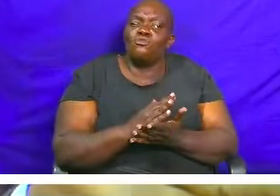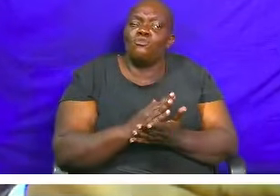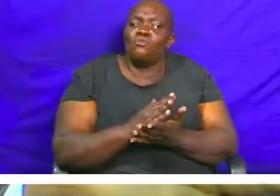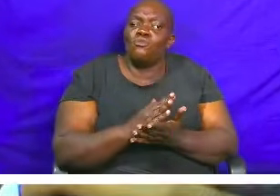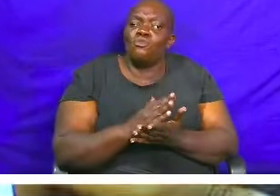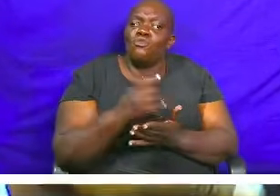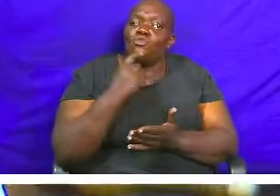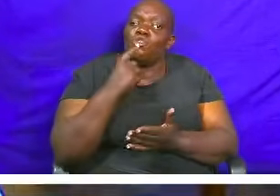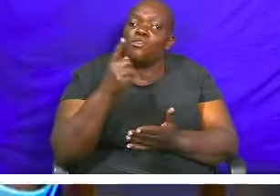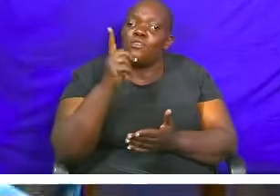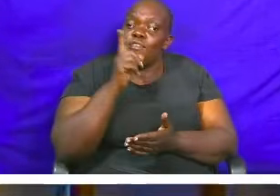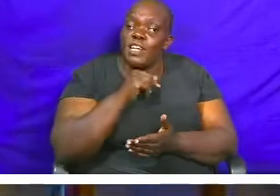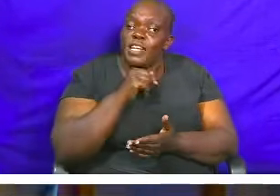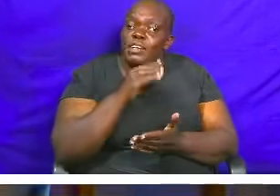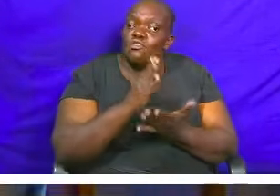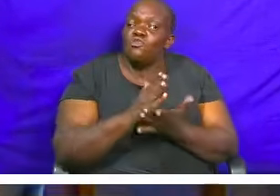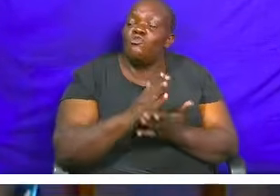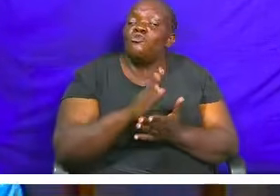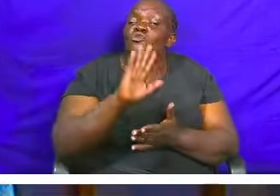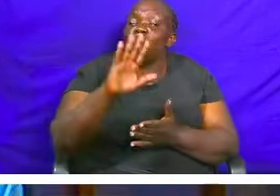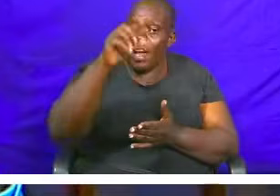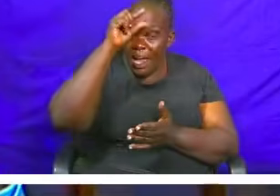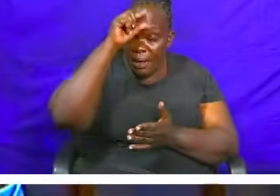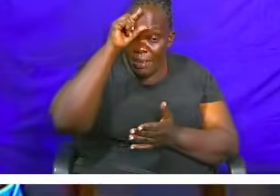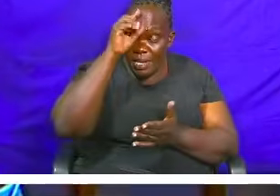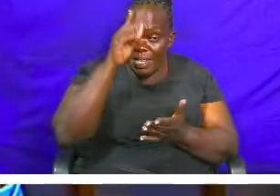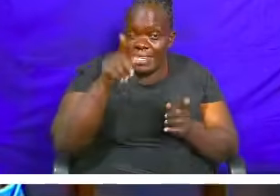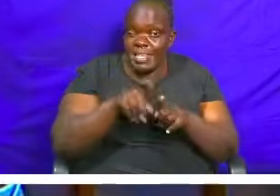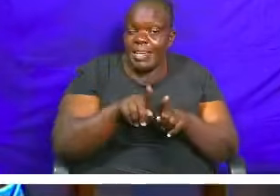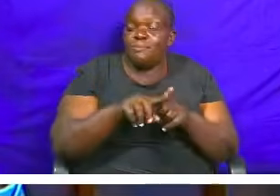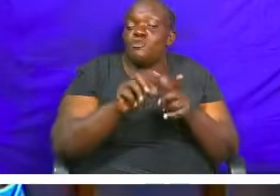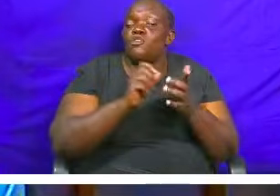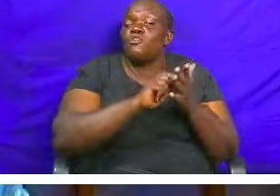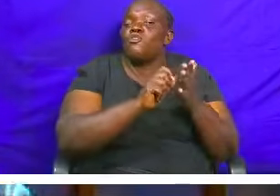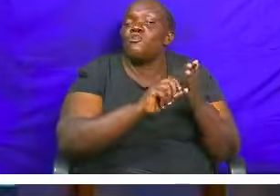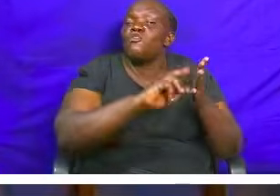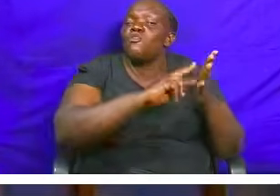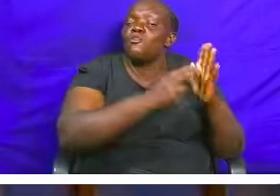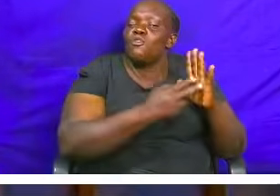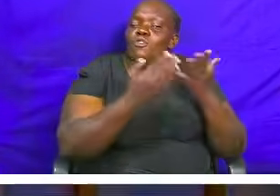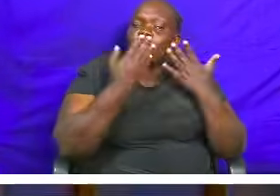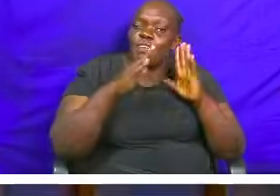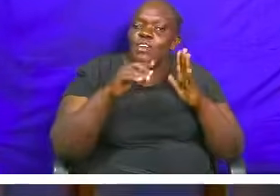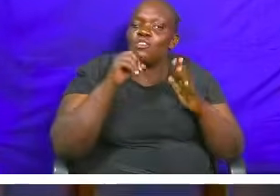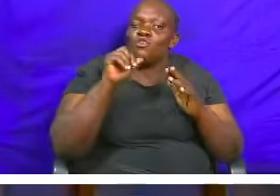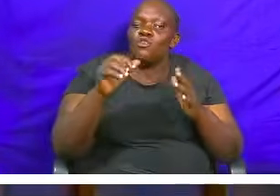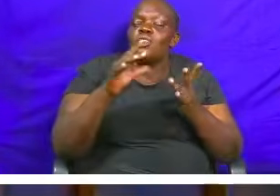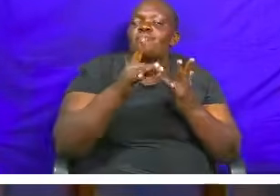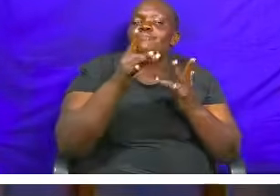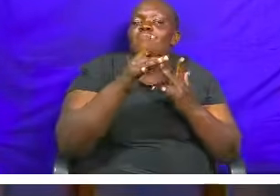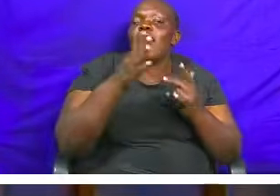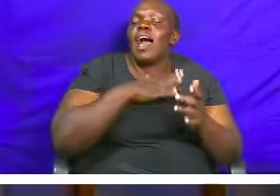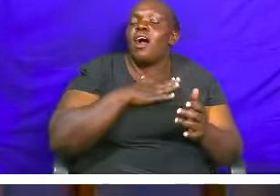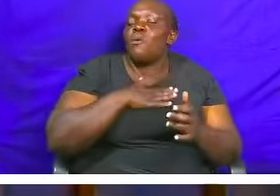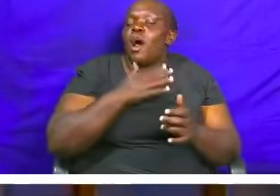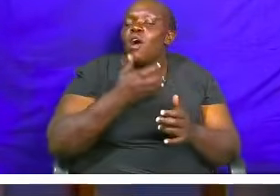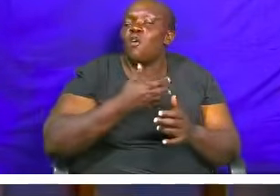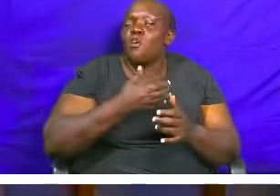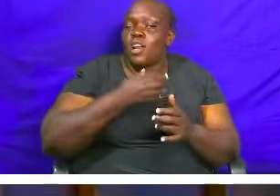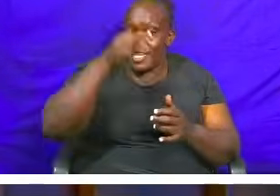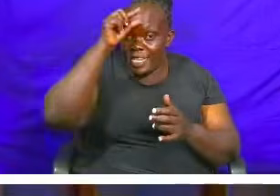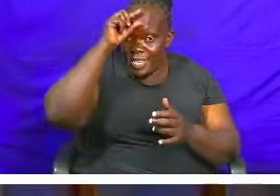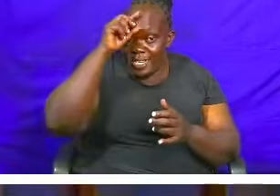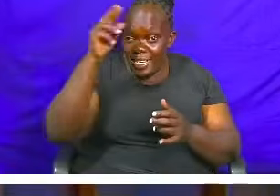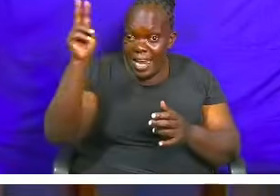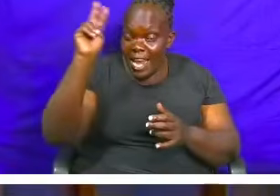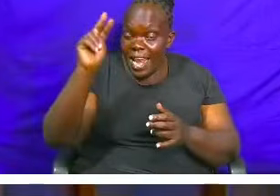told them, you are government and we have signed a contract with you, why don't we nominate our own G, which is national